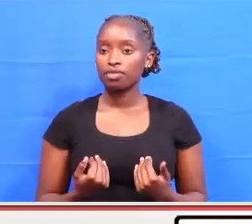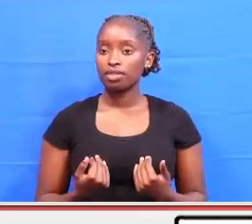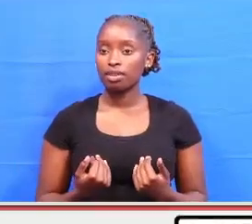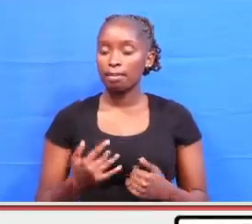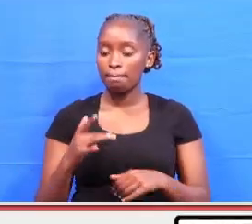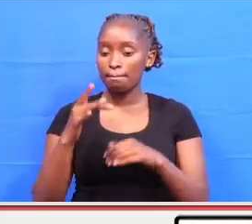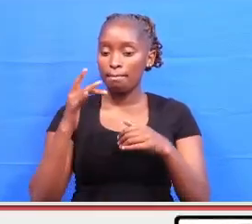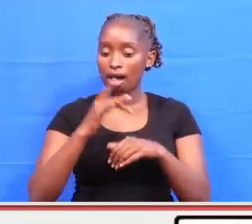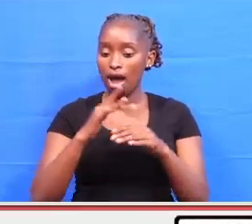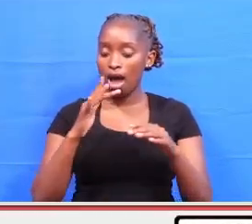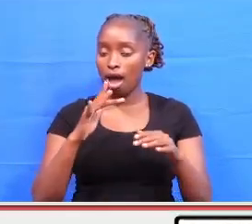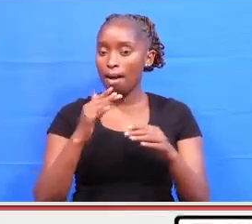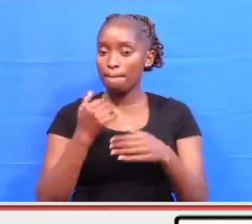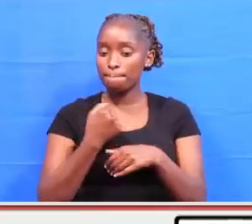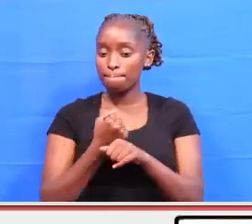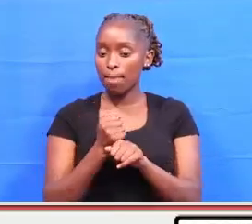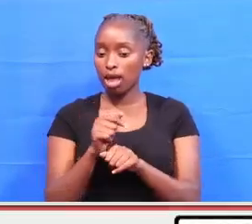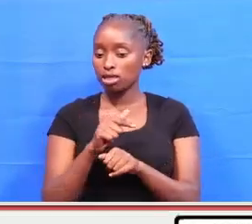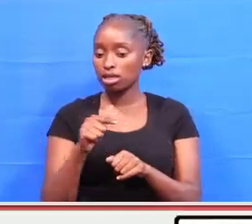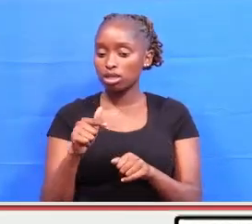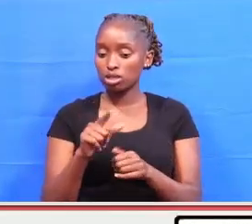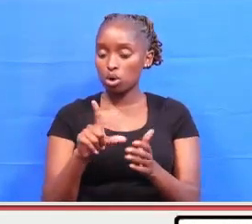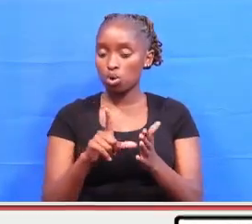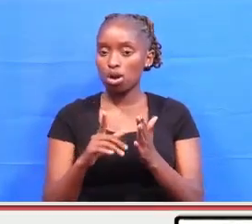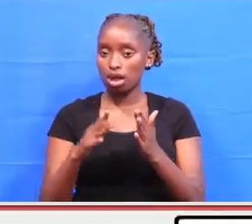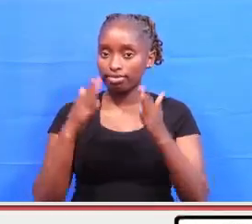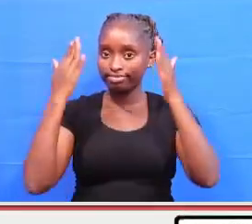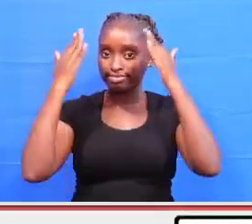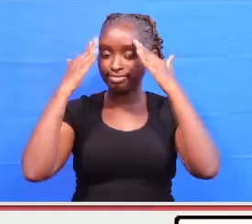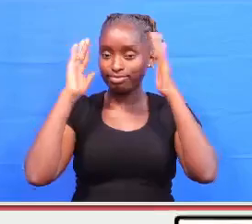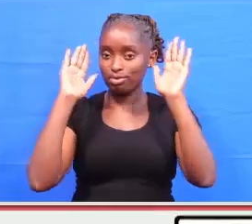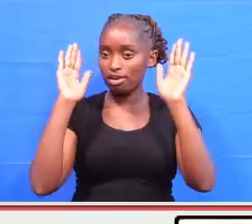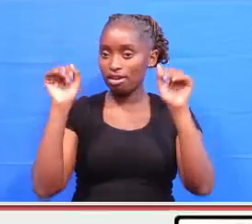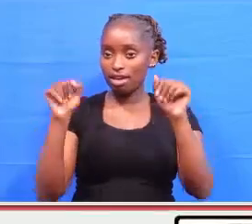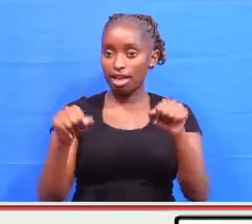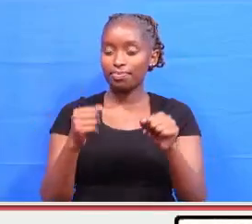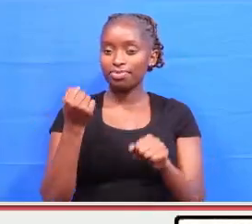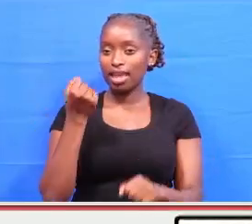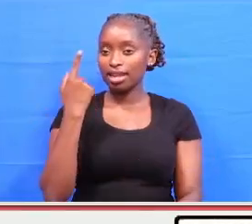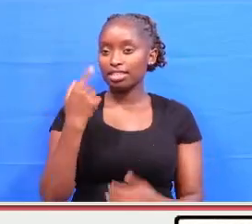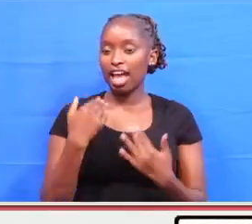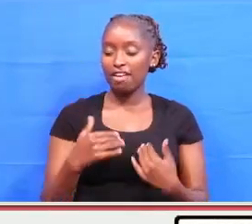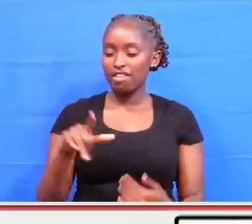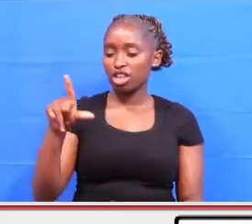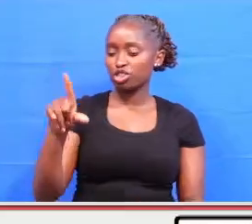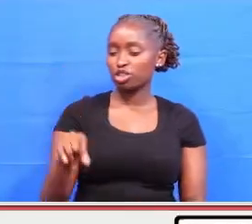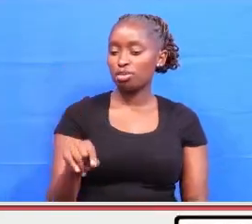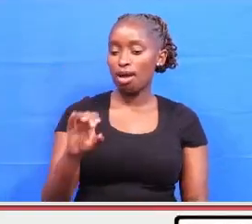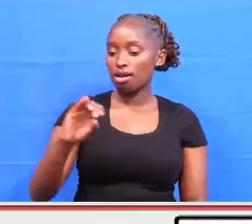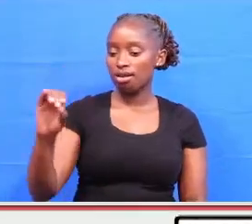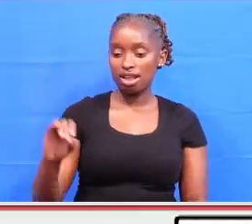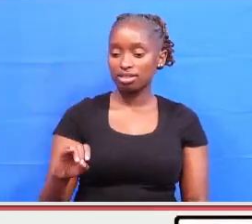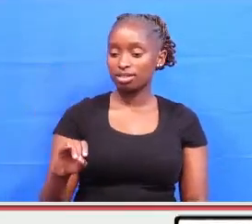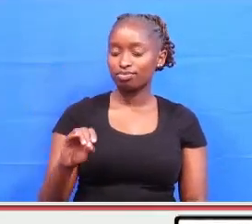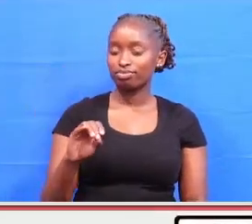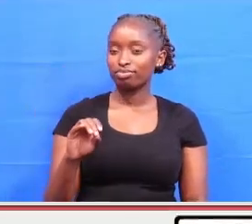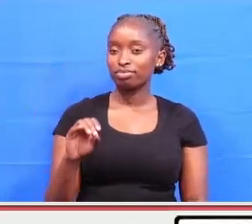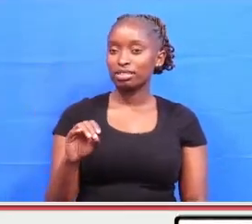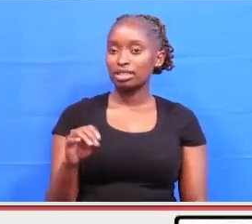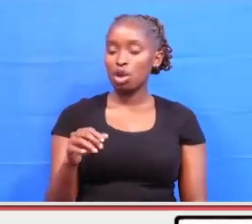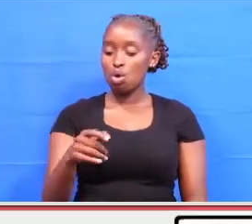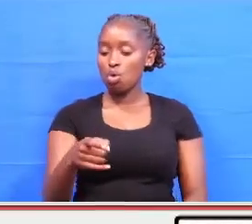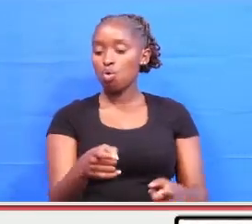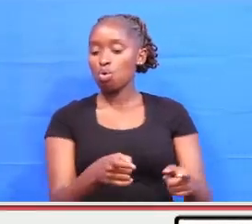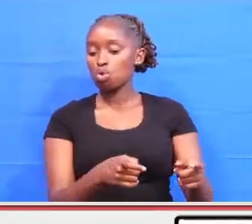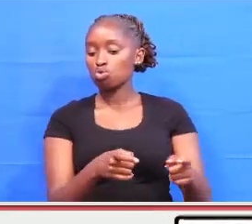sensitize borrowers, mm-hmm, to understand that there are cheaper rates. Right. Don't control